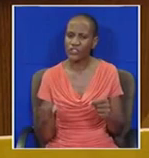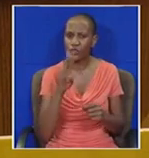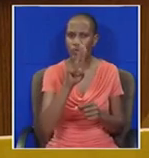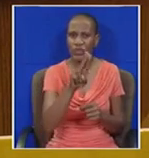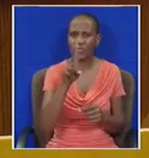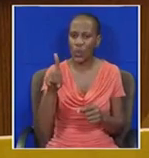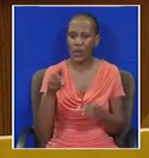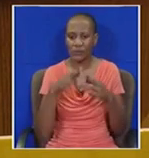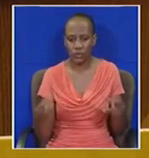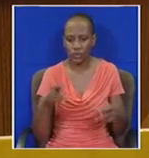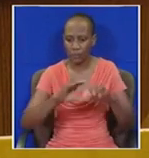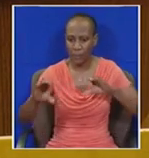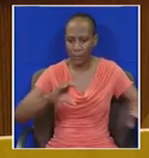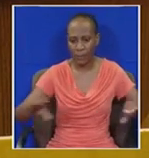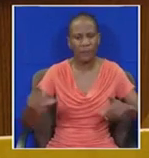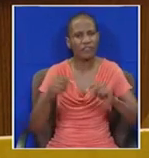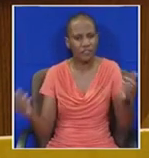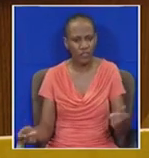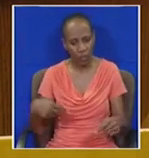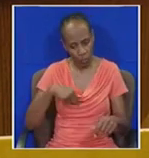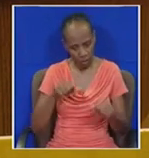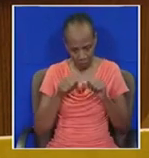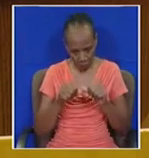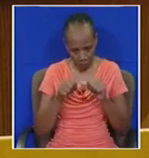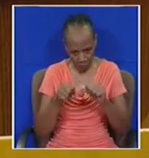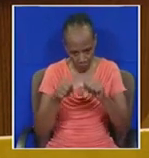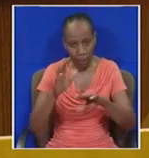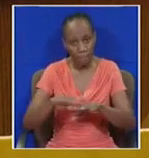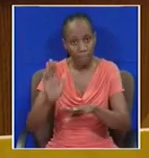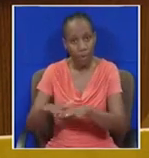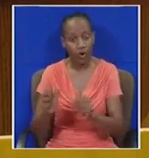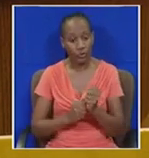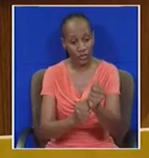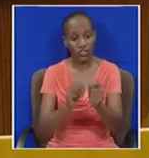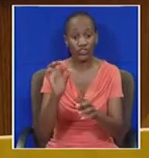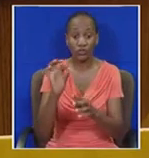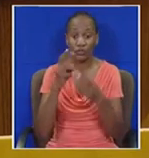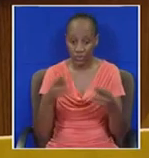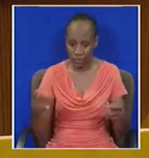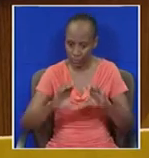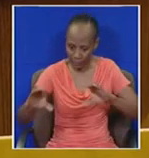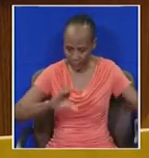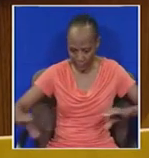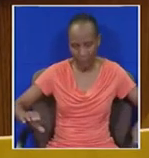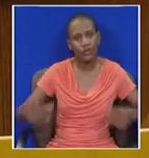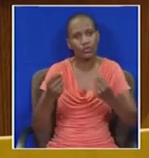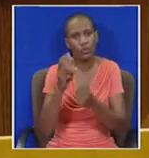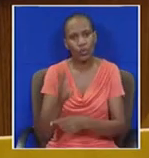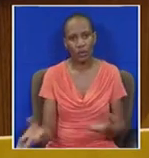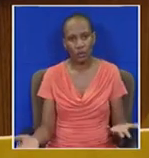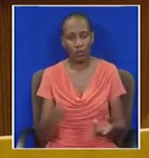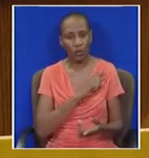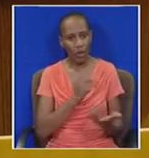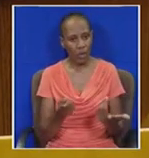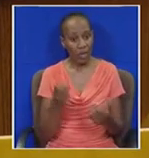21 products, and we will continue to designate more strategic products because